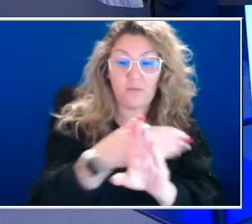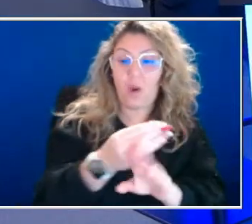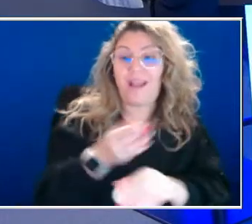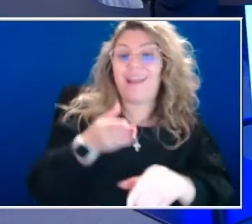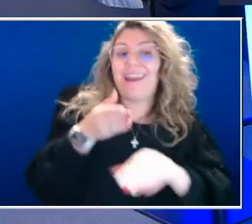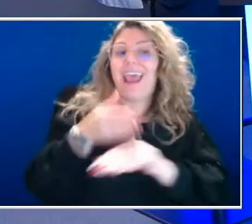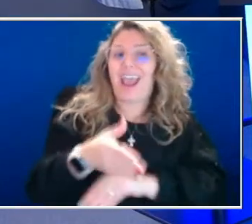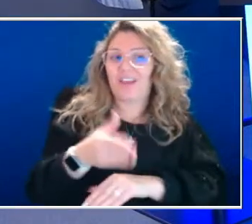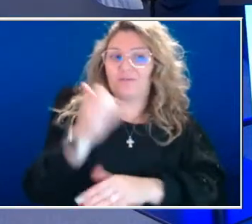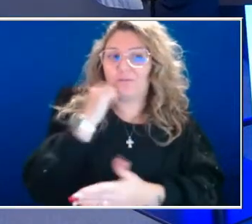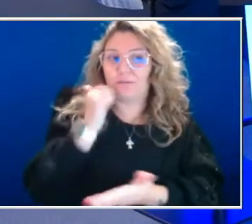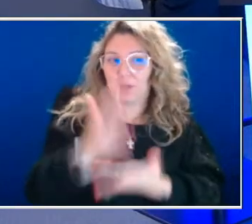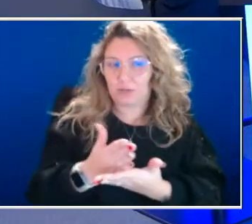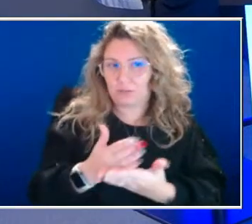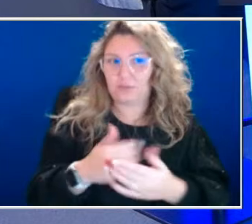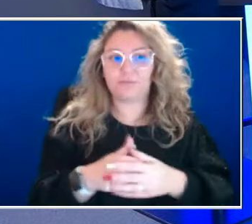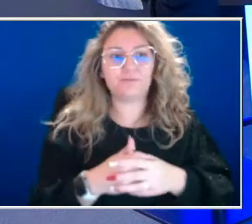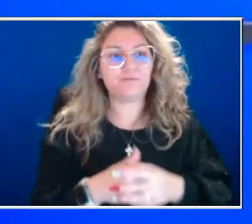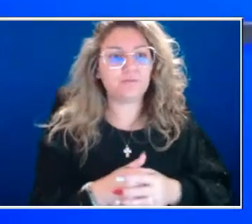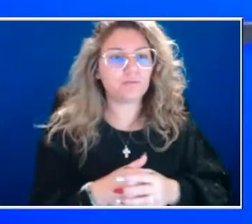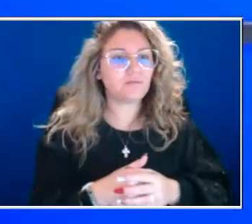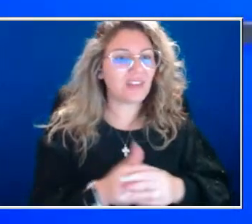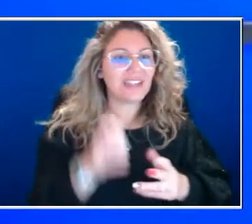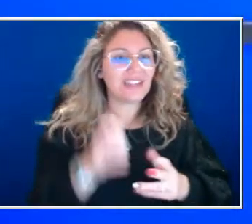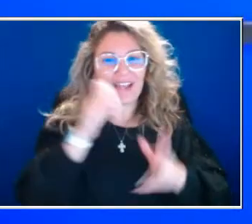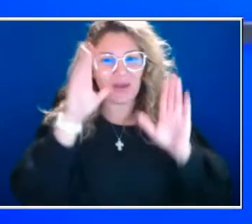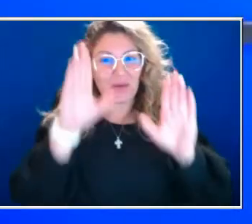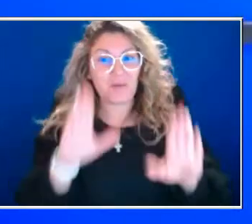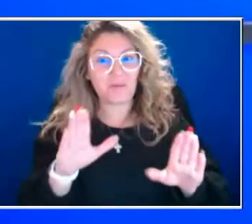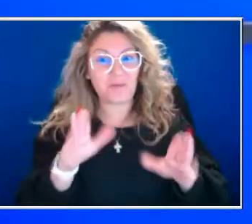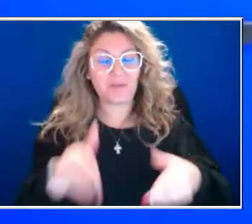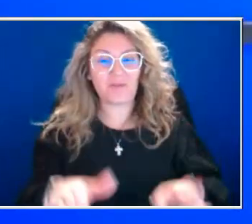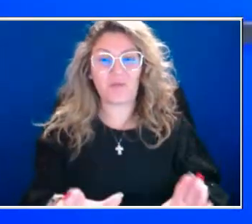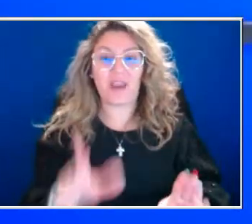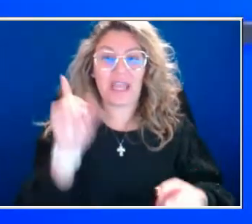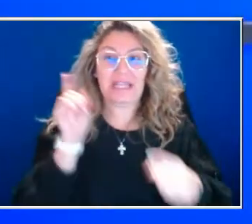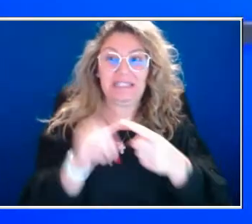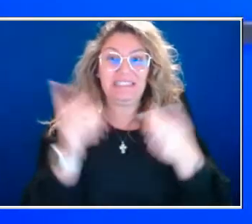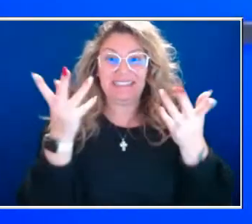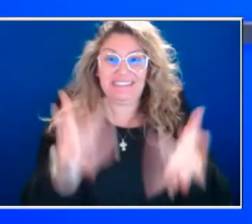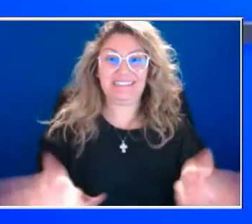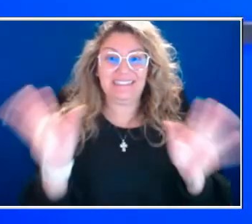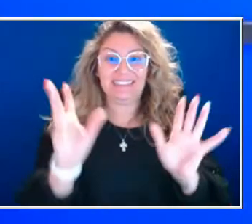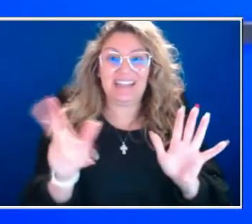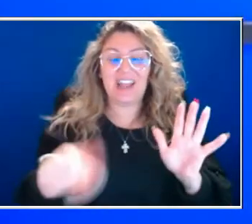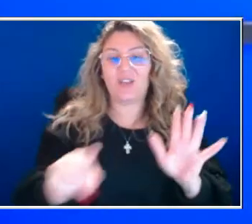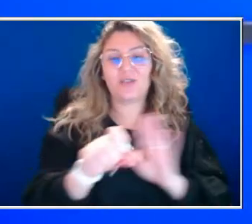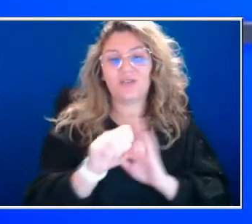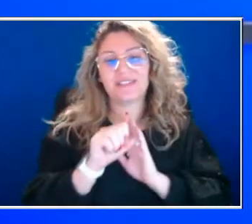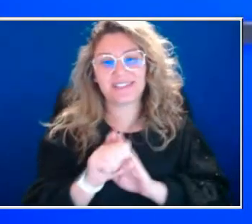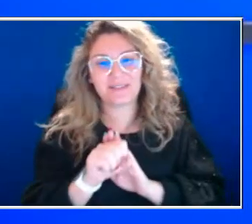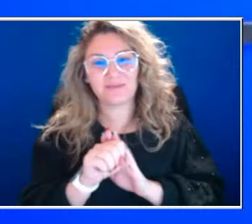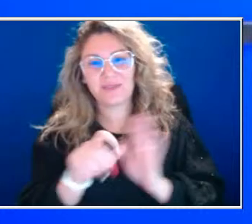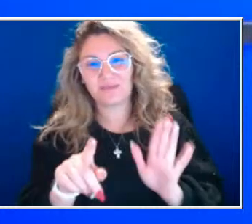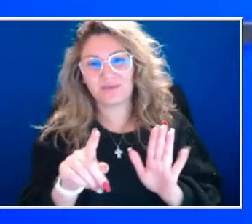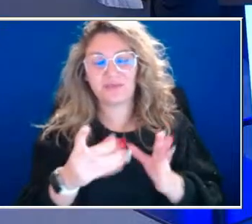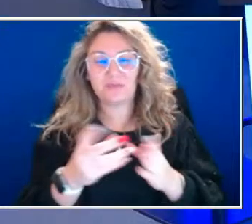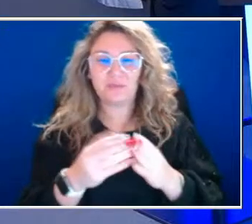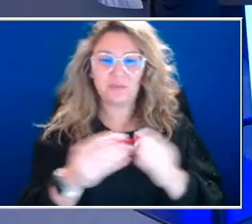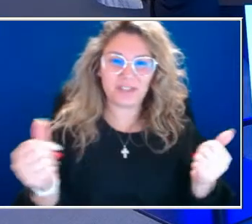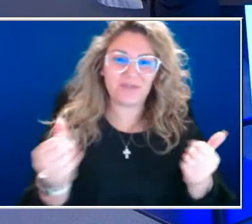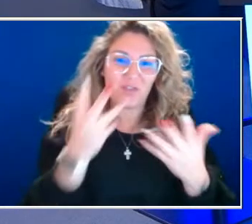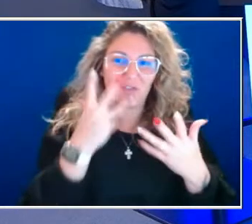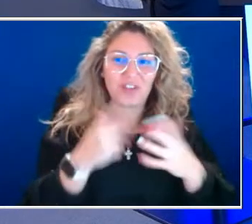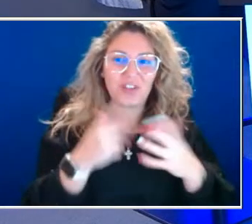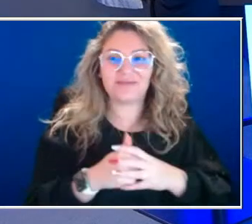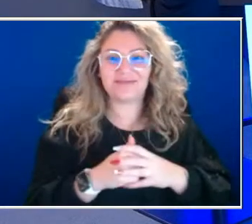So there's not a great way to know until it's done to know that those symptoms are resolved, unfortunately. Okay, because